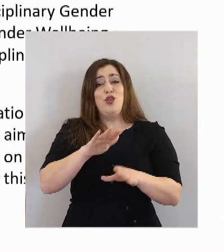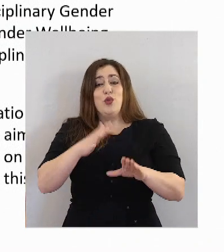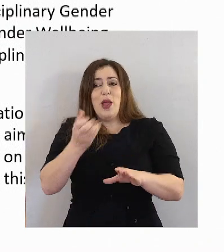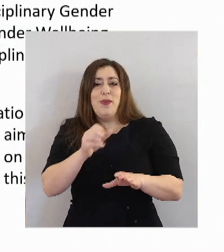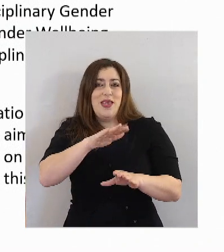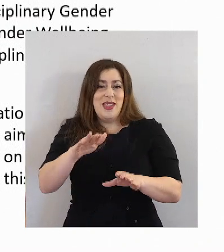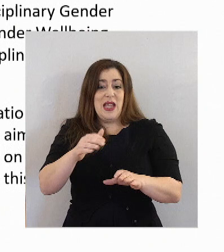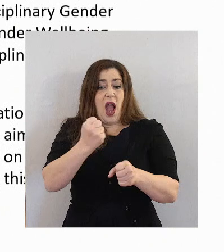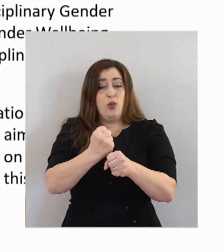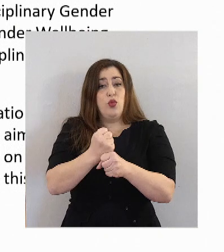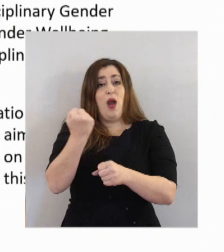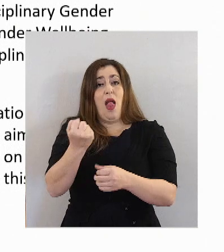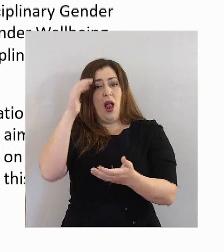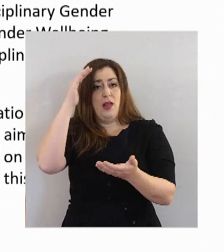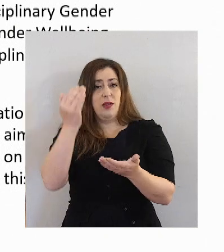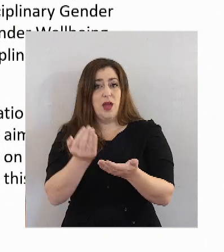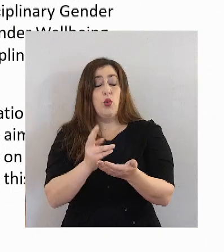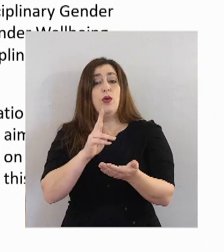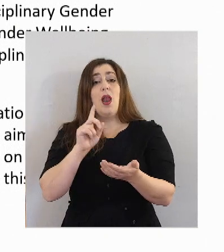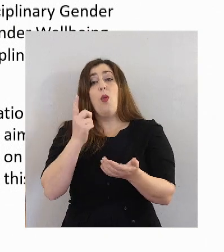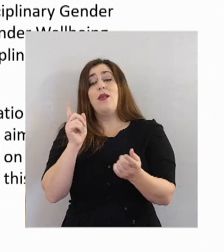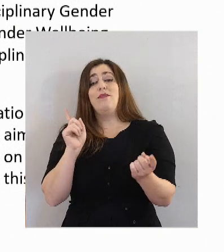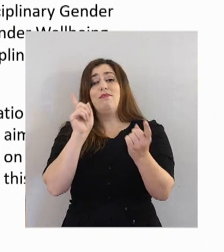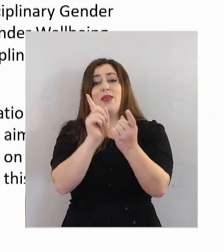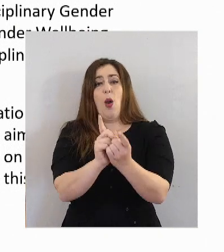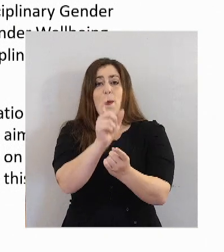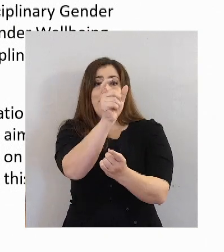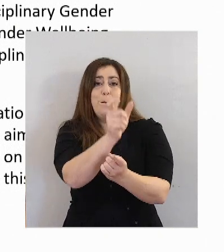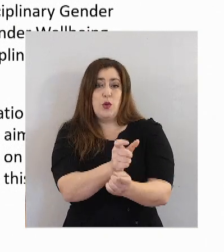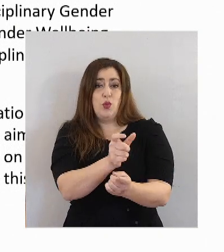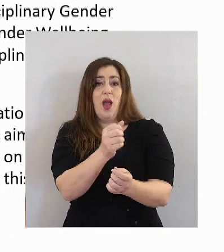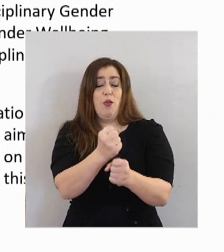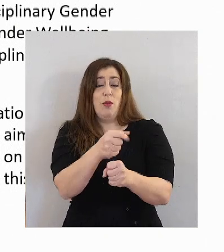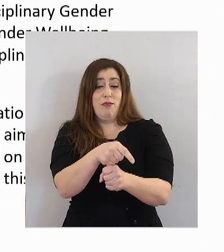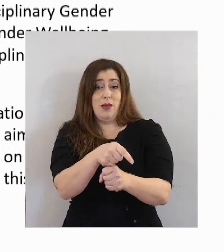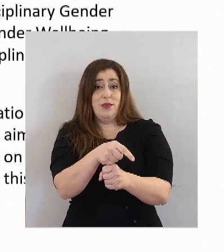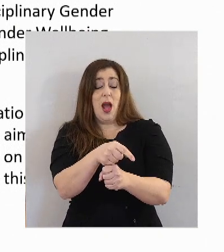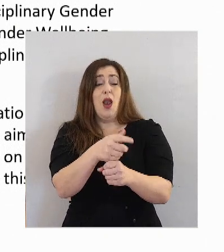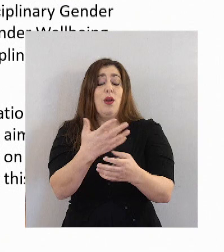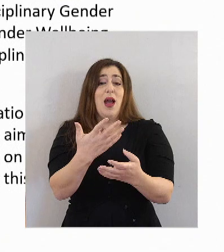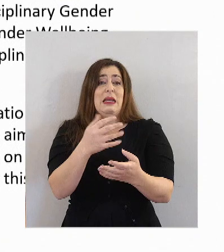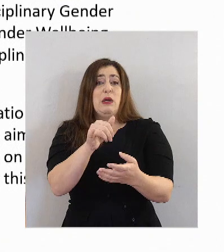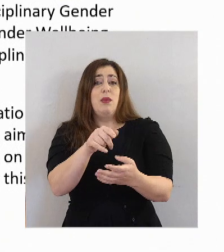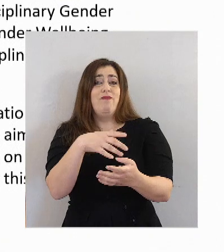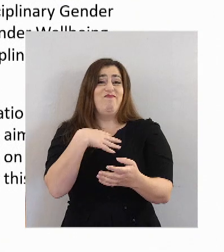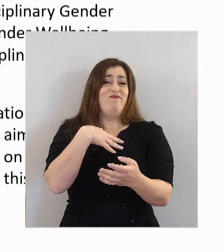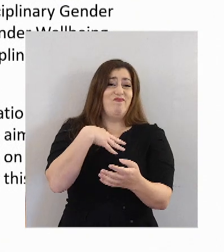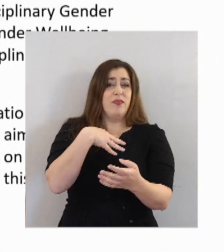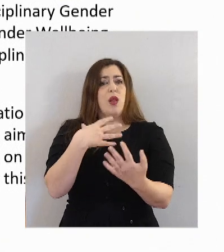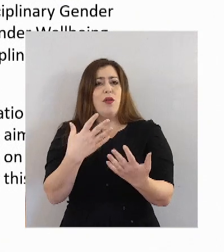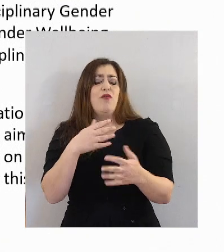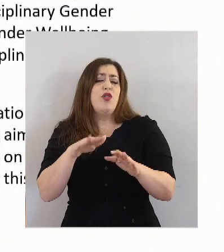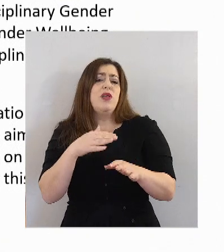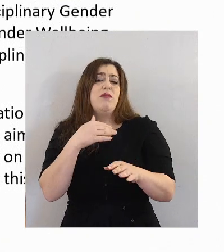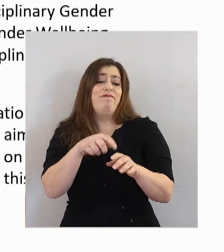these settings as inclusive. The exchange of good practices between Ghent University Hospital's